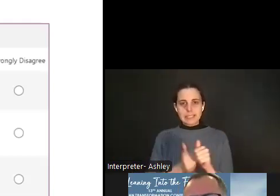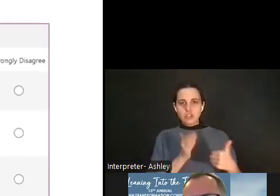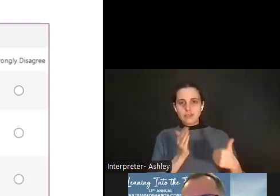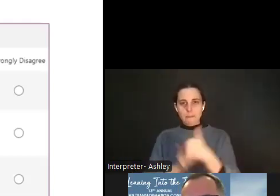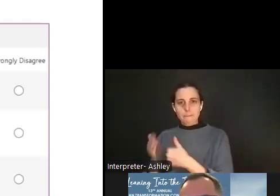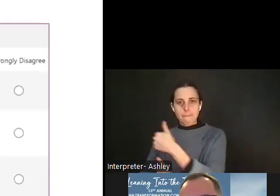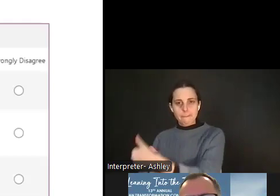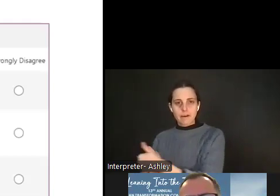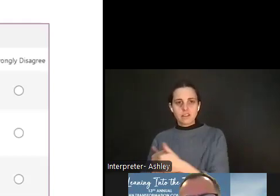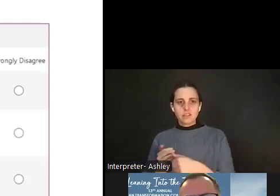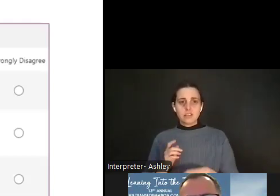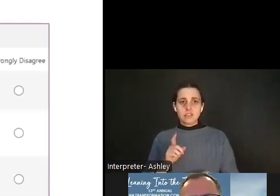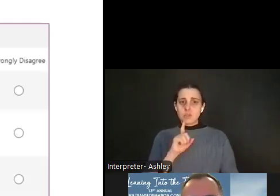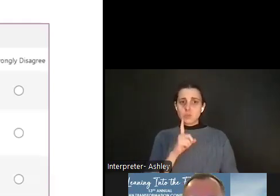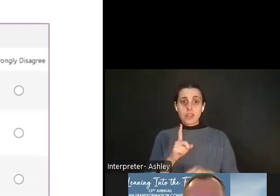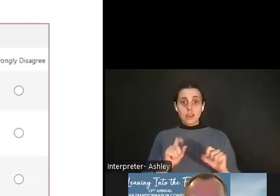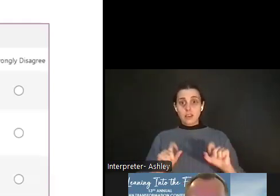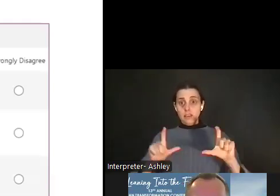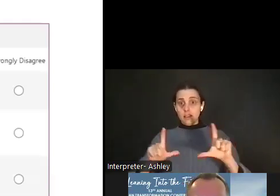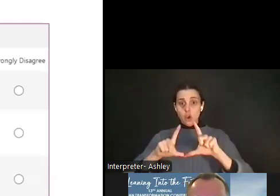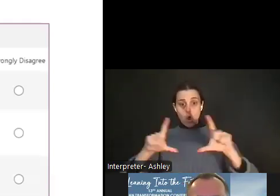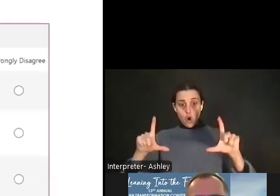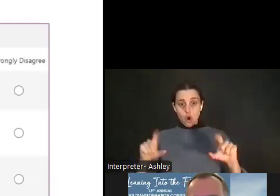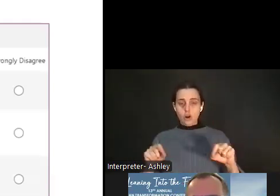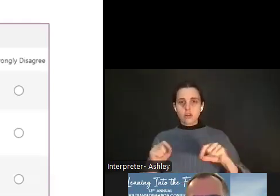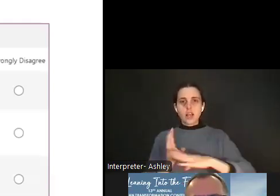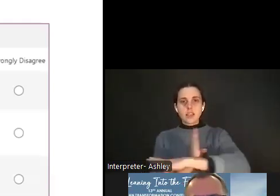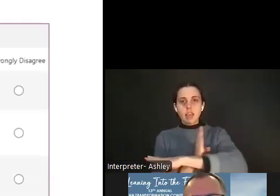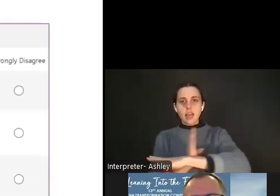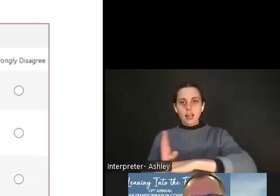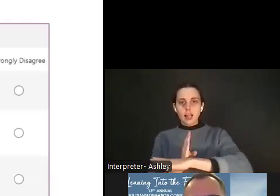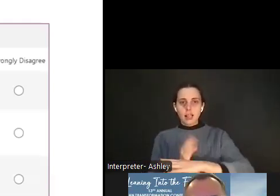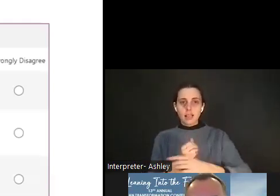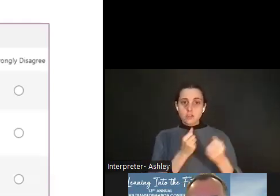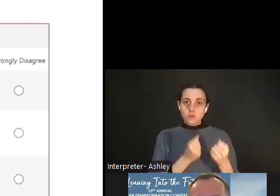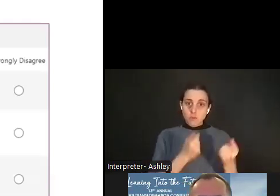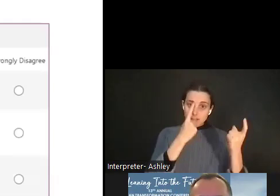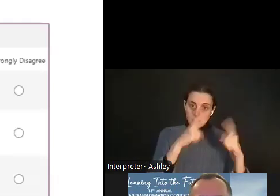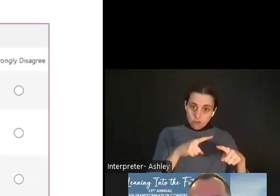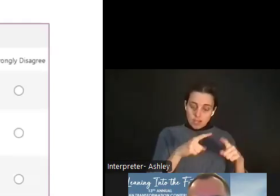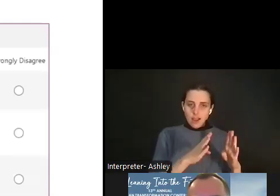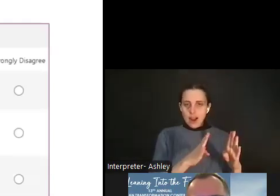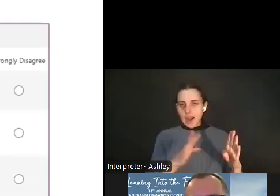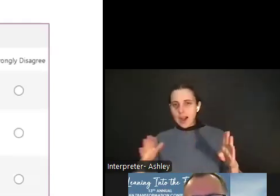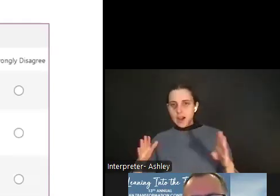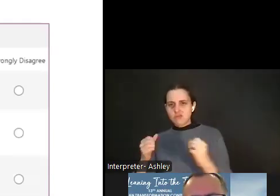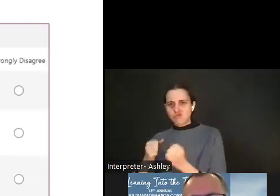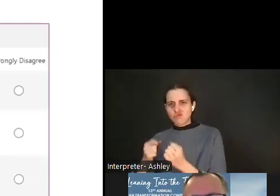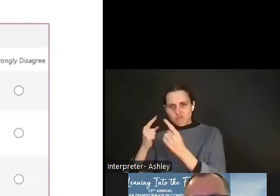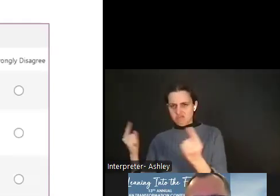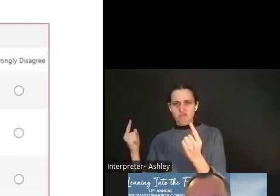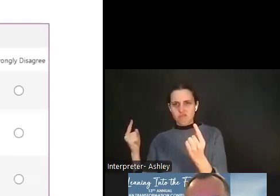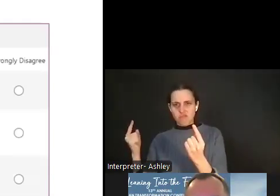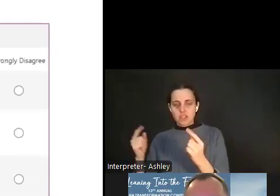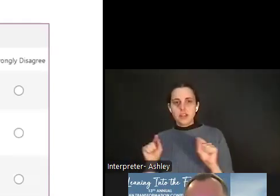Strongly agree to strongly disagree on top, and then we have some statements. I'll just pick one, the fourth one. I have a